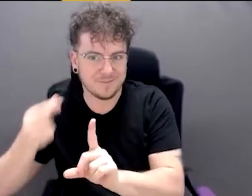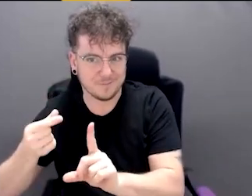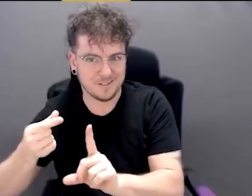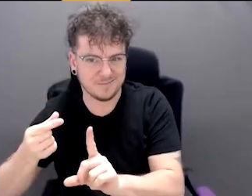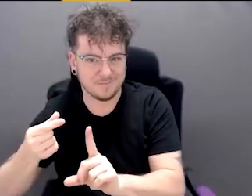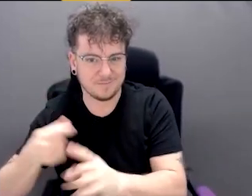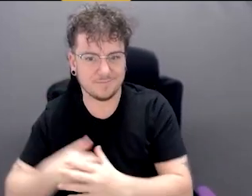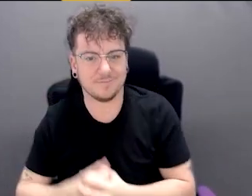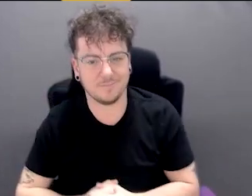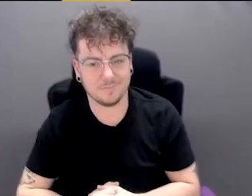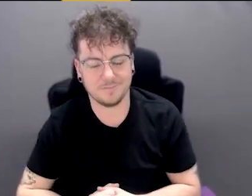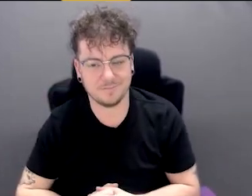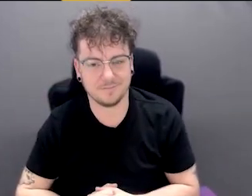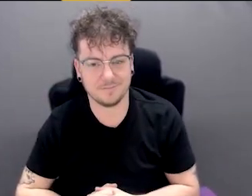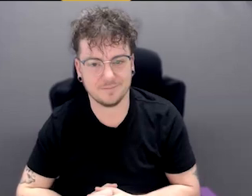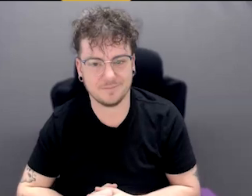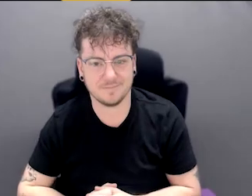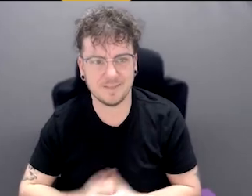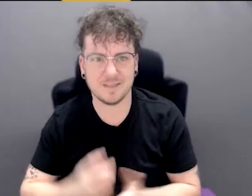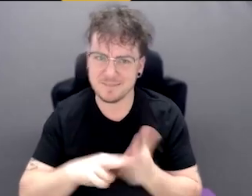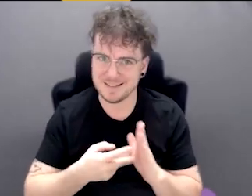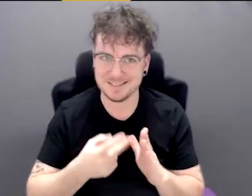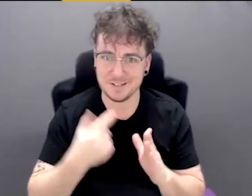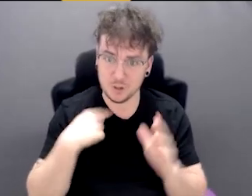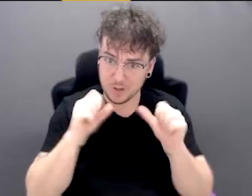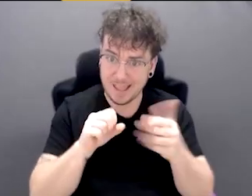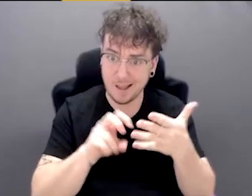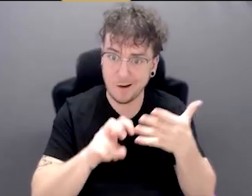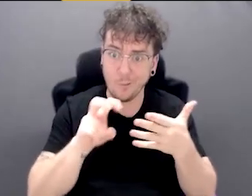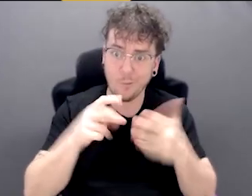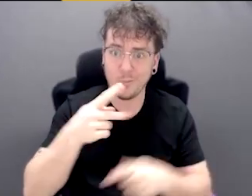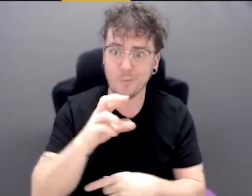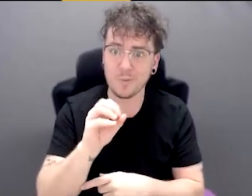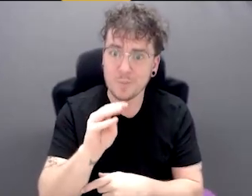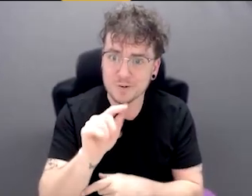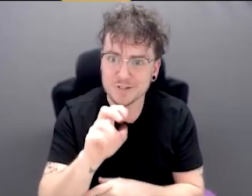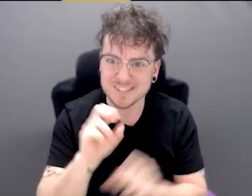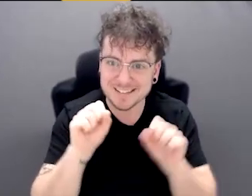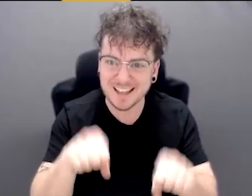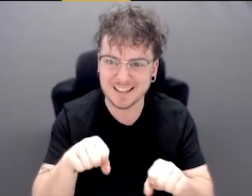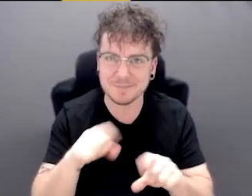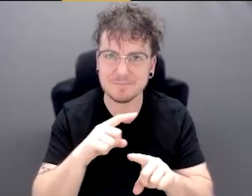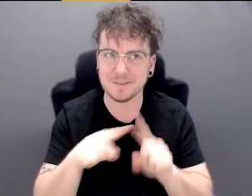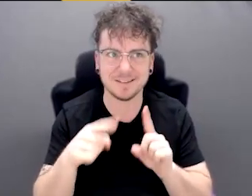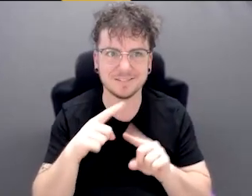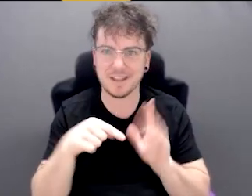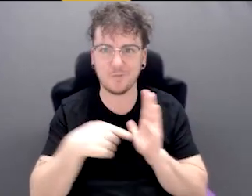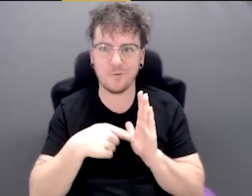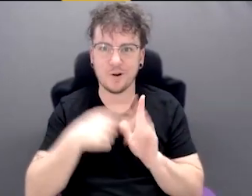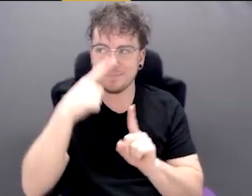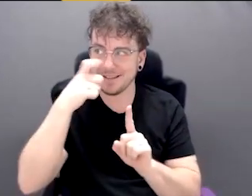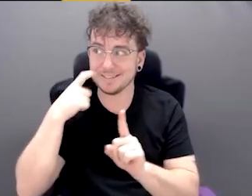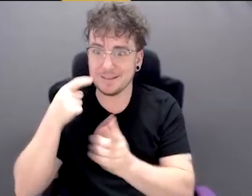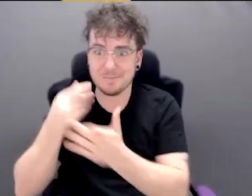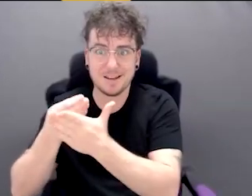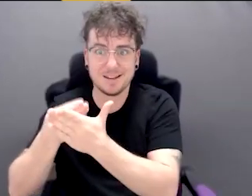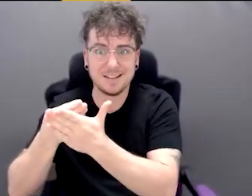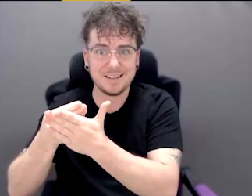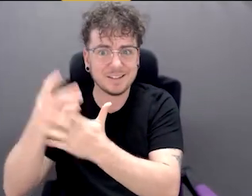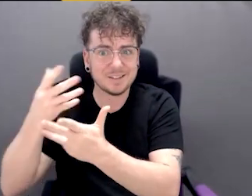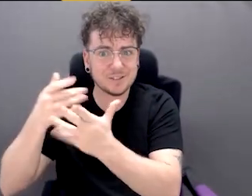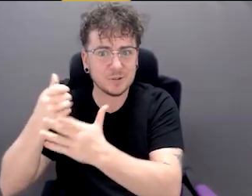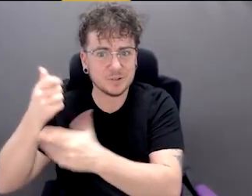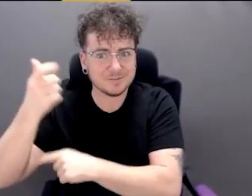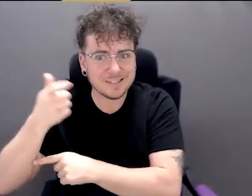quote. She cannot afford to take a promotion, otherwise she would lose her social assistance and medical